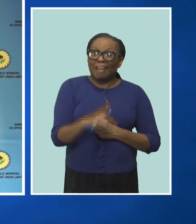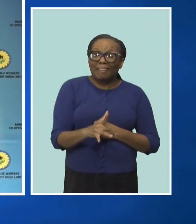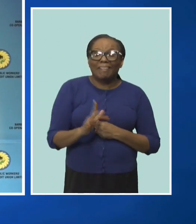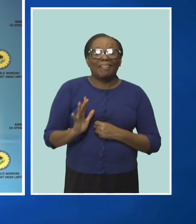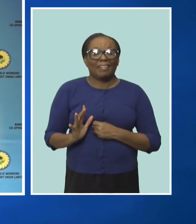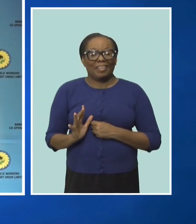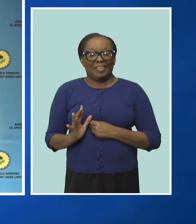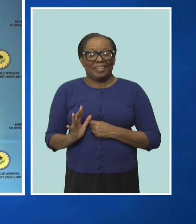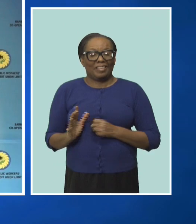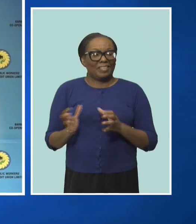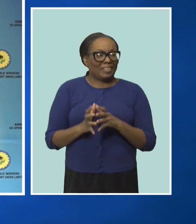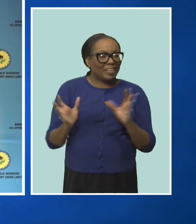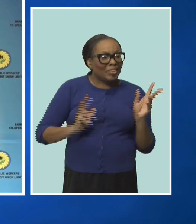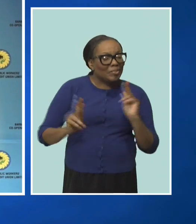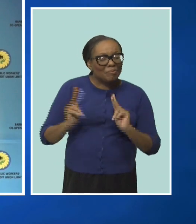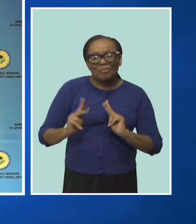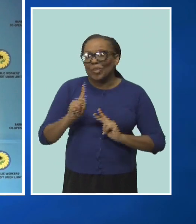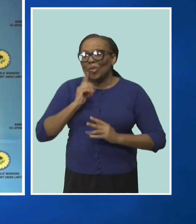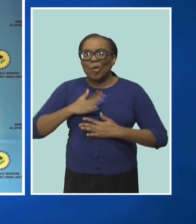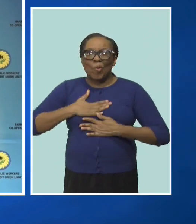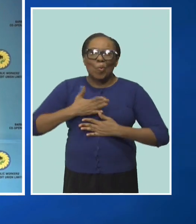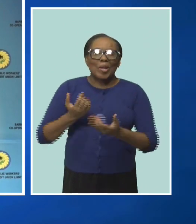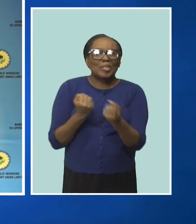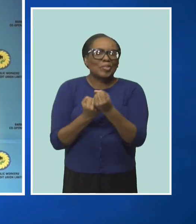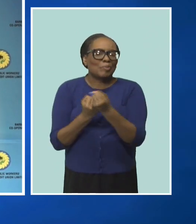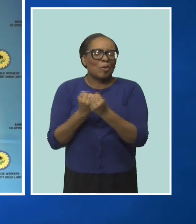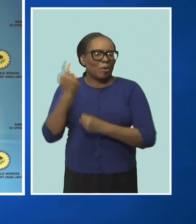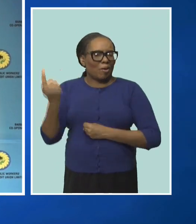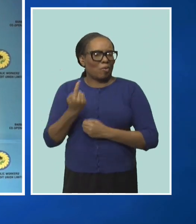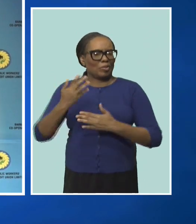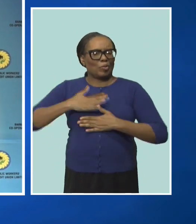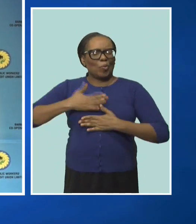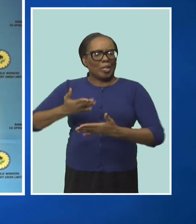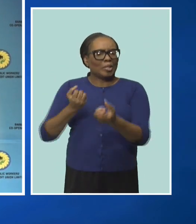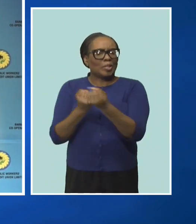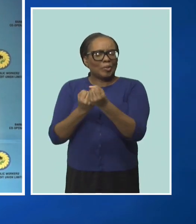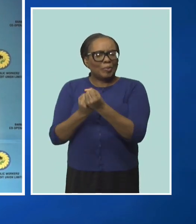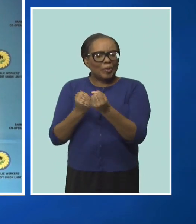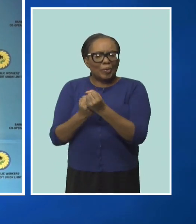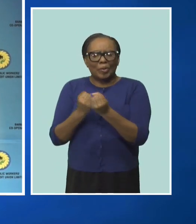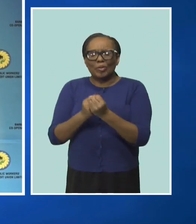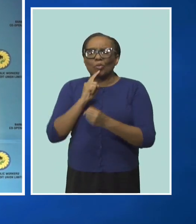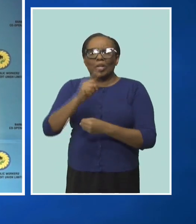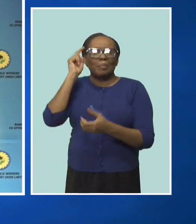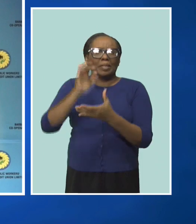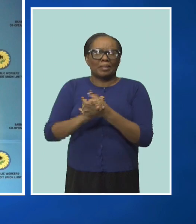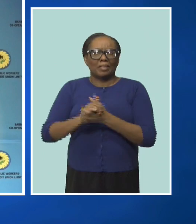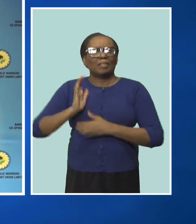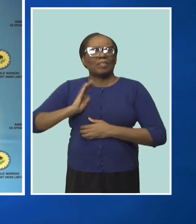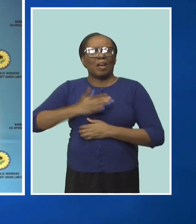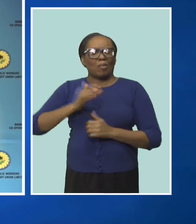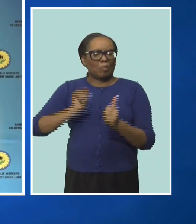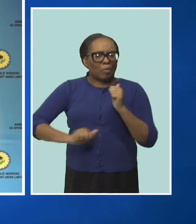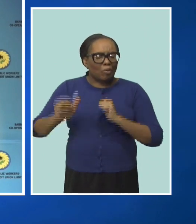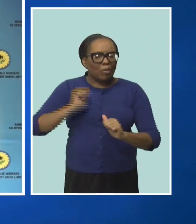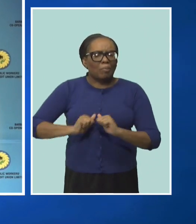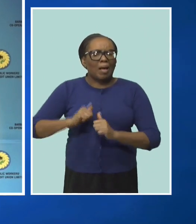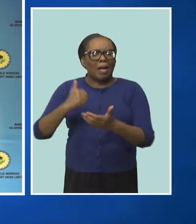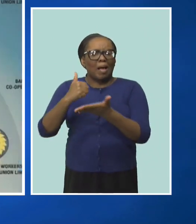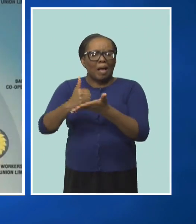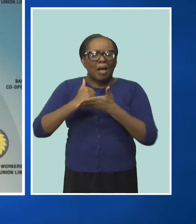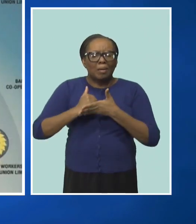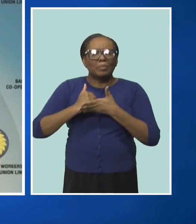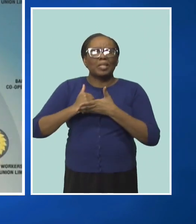very committed sponsors who believed in our product and helped us along the